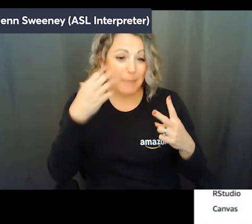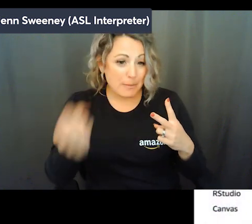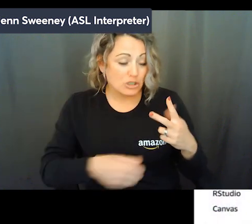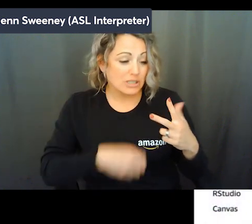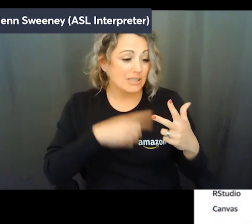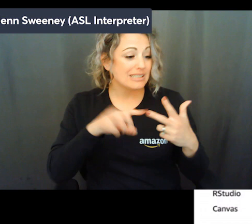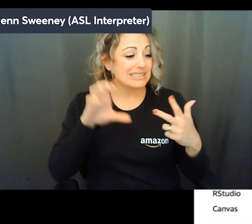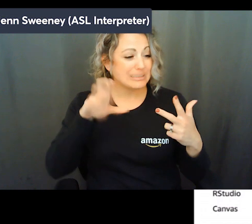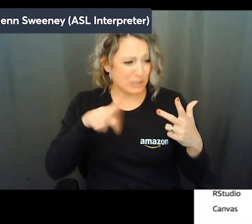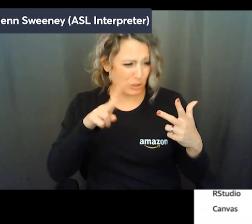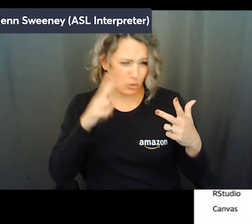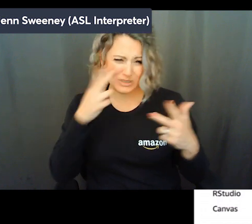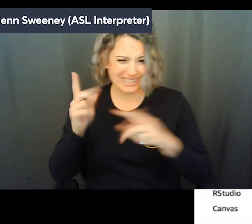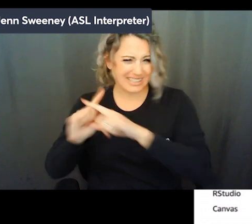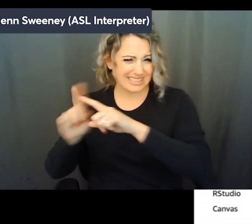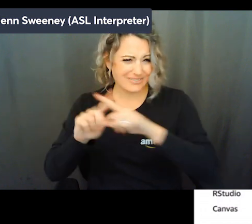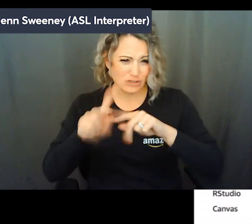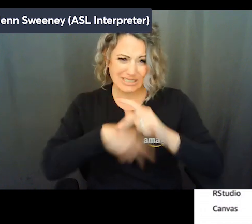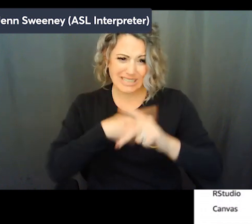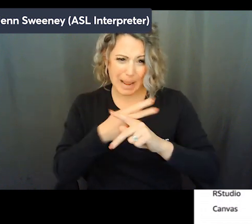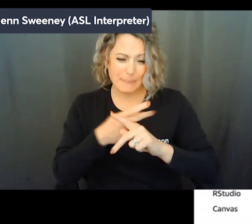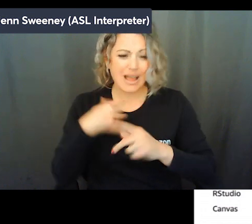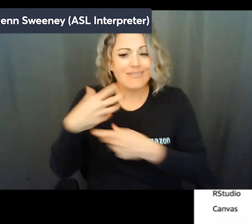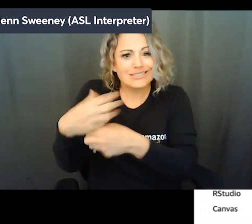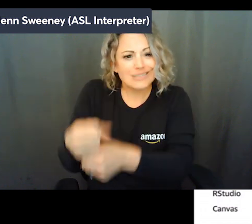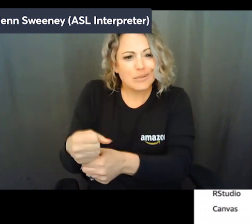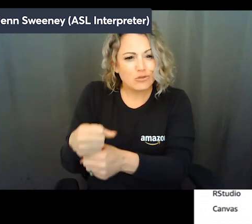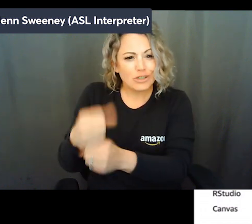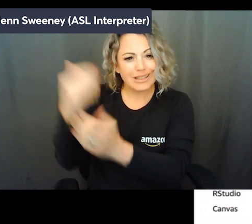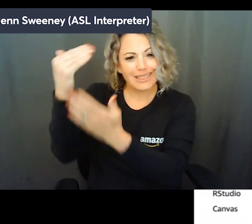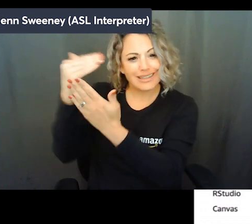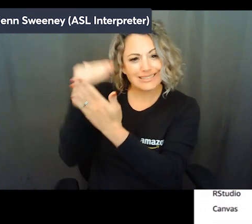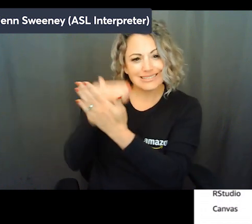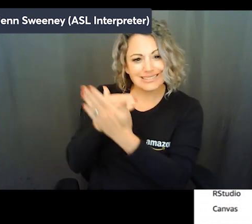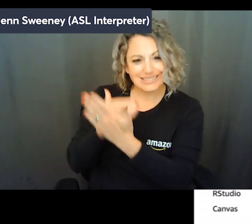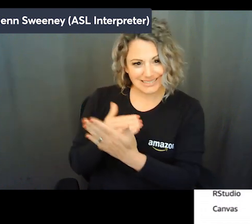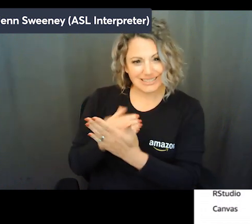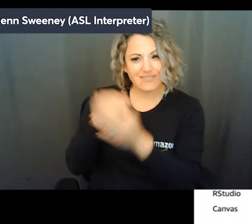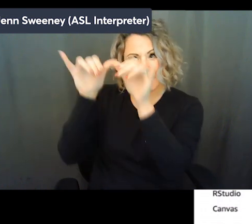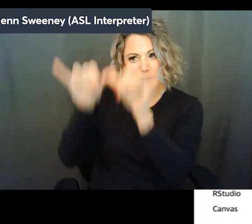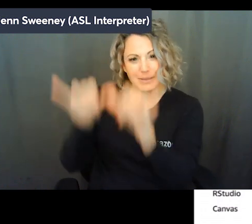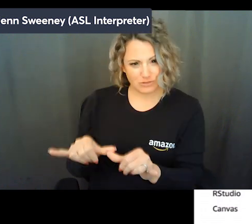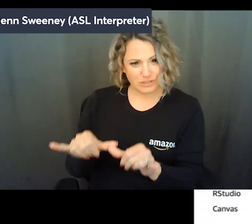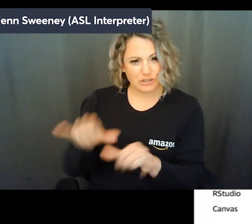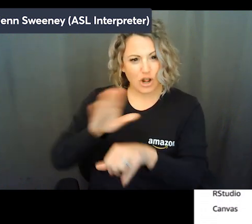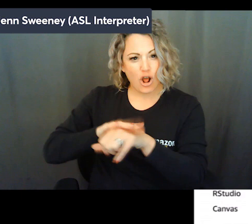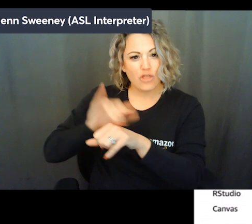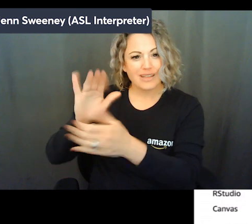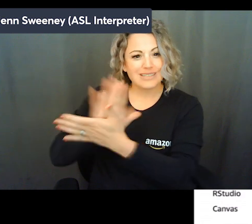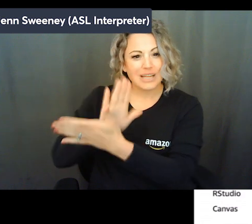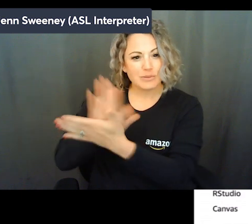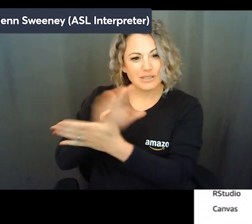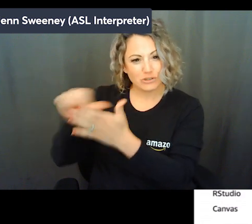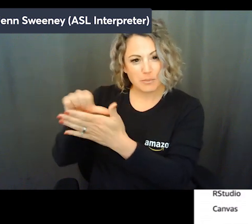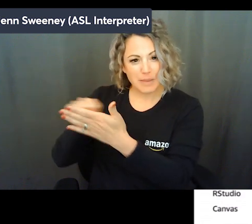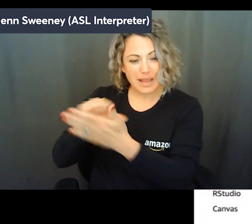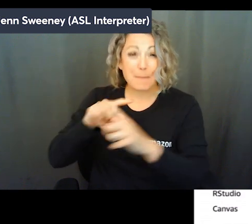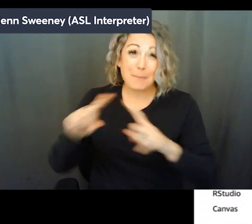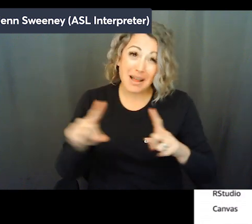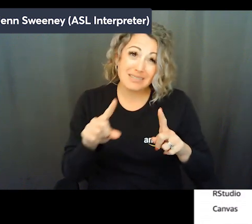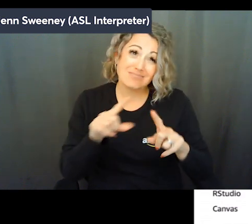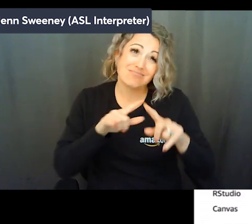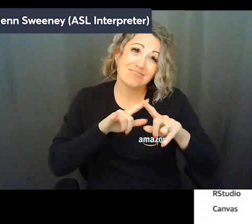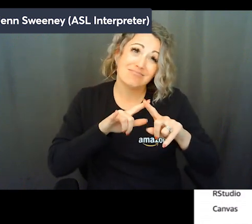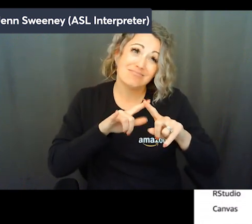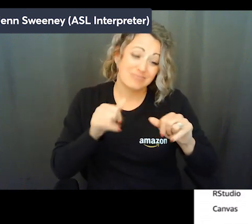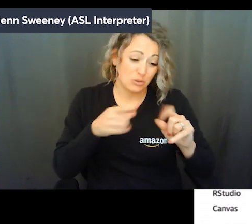these different types, and there's a summary list of all the invocation metrics on the documentation page. But to an extent, you can see all of those.